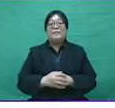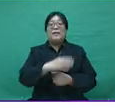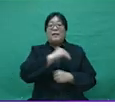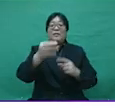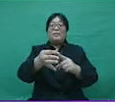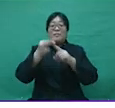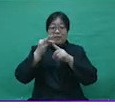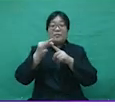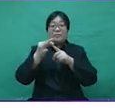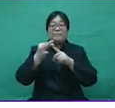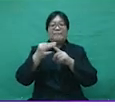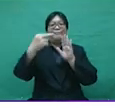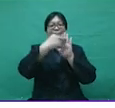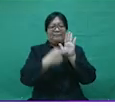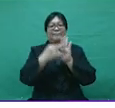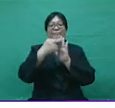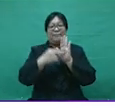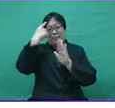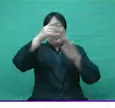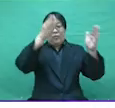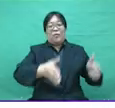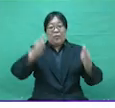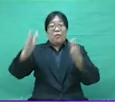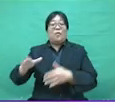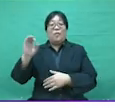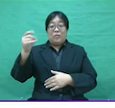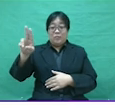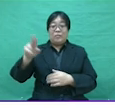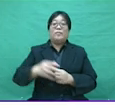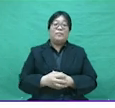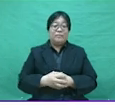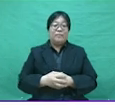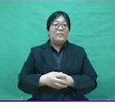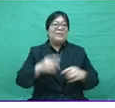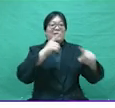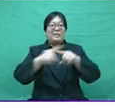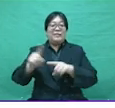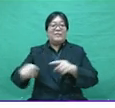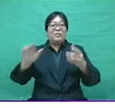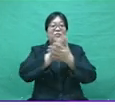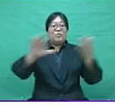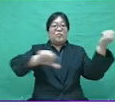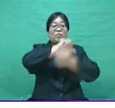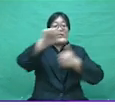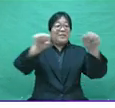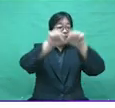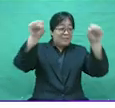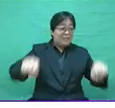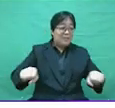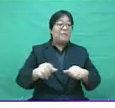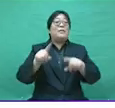activities and special regulations for the people with disabilities in different social security